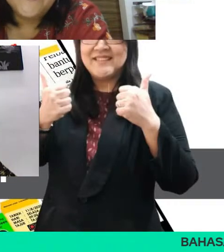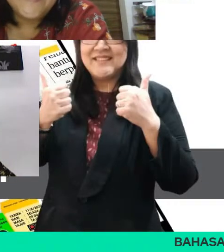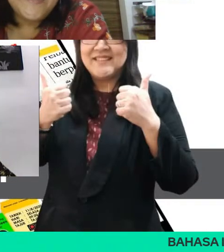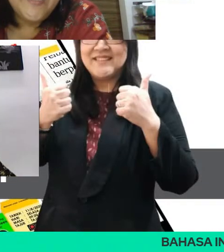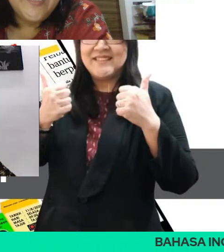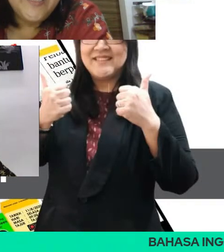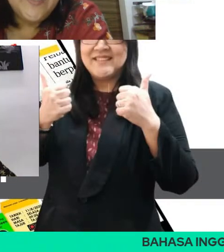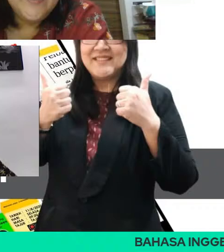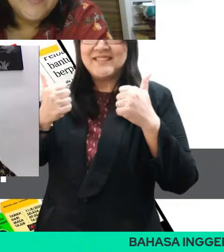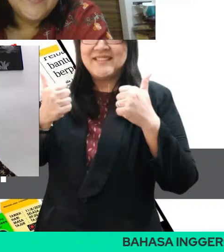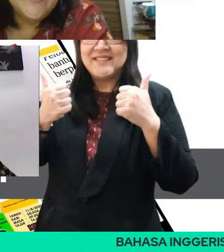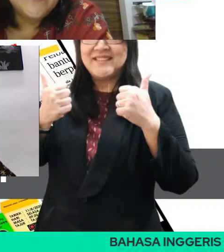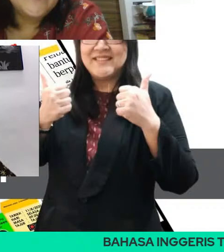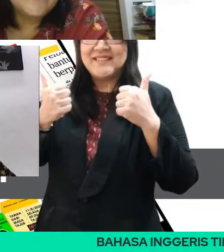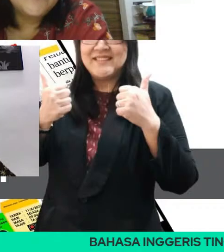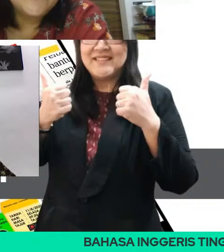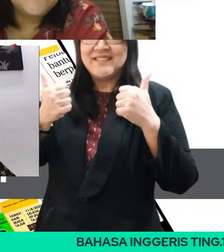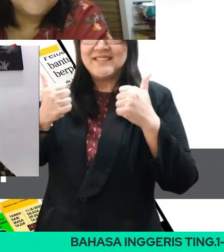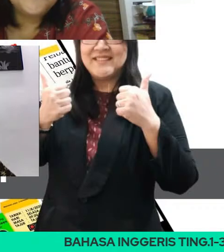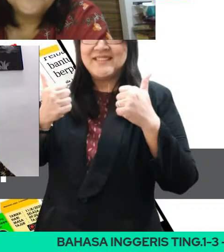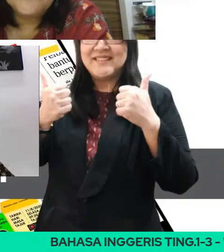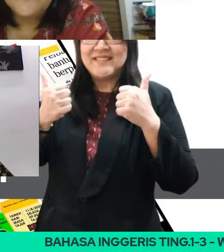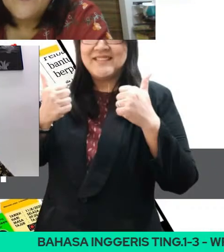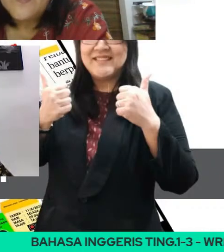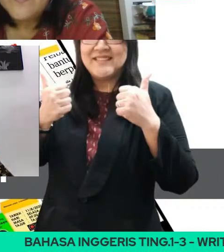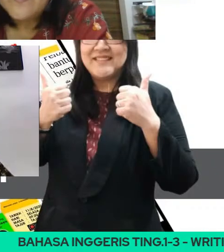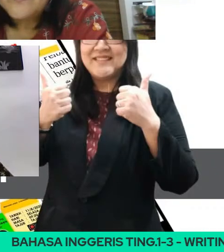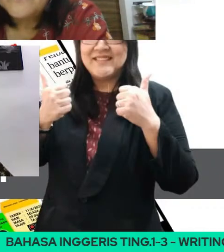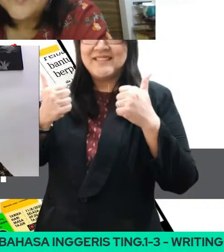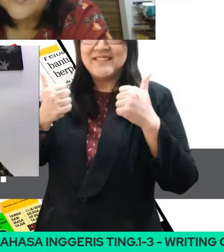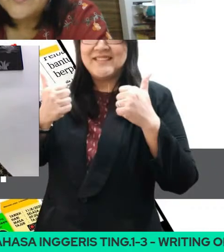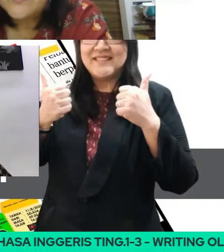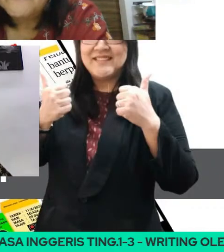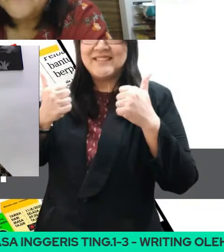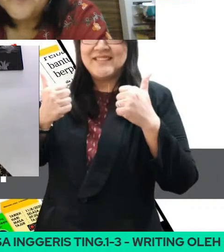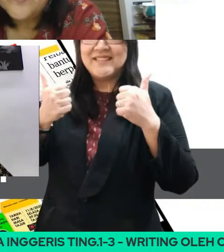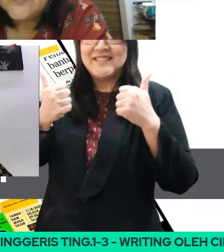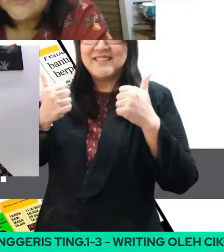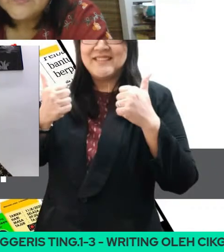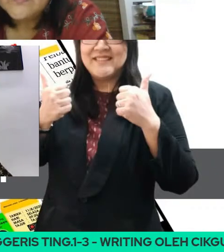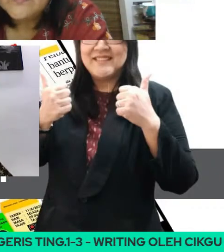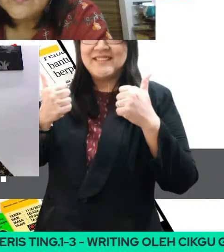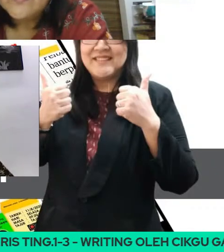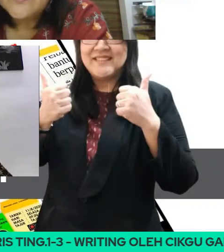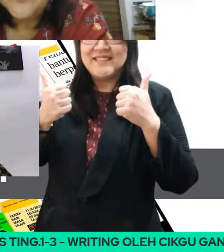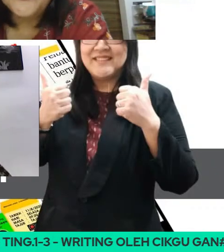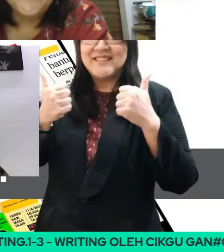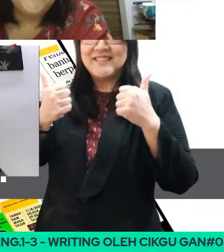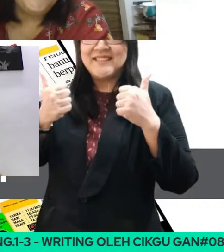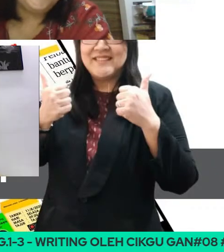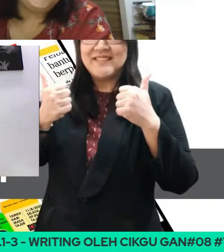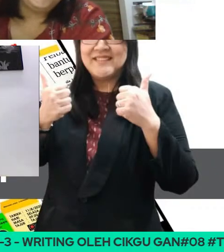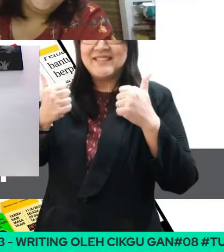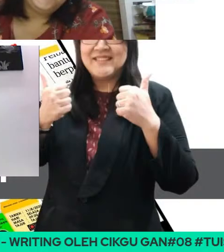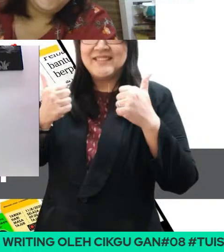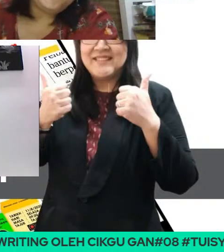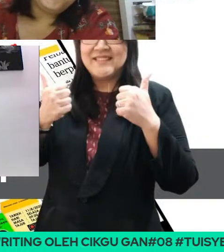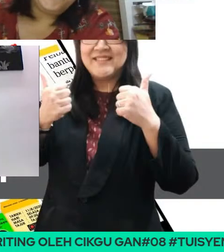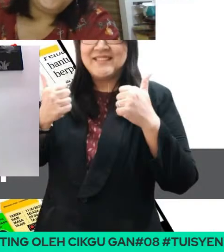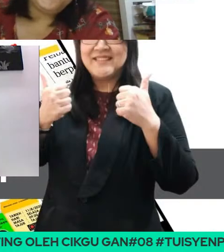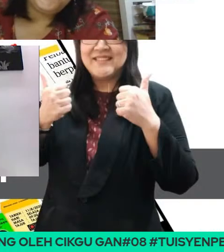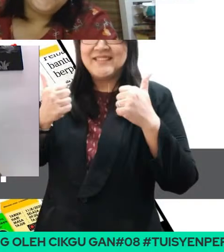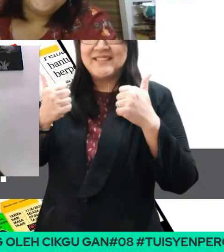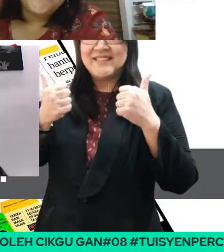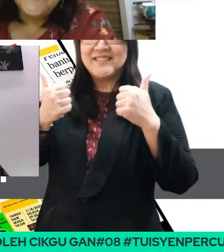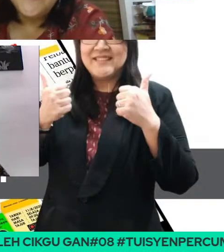out. Okay. Janice Chu asking, teacher, when is the 23 exam? Not sure. We have